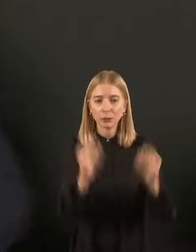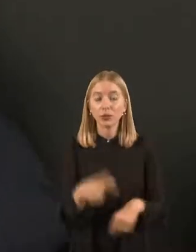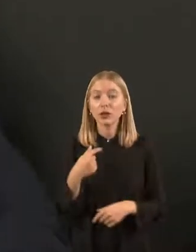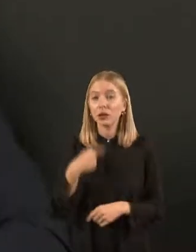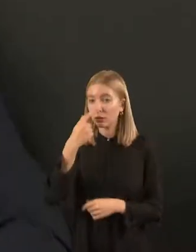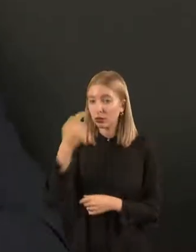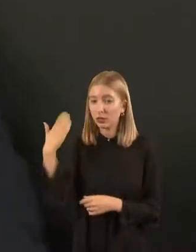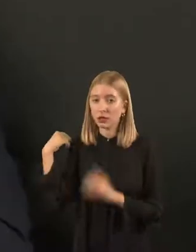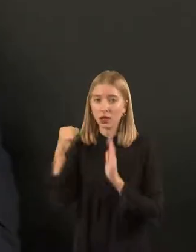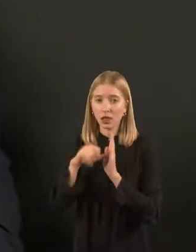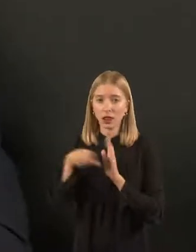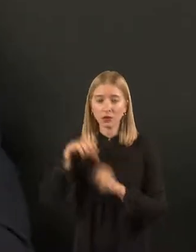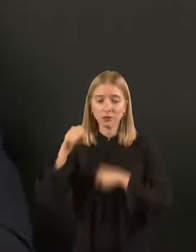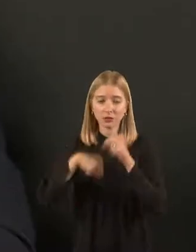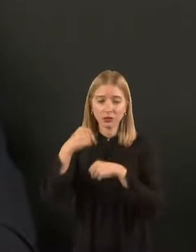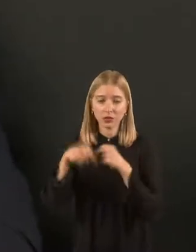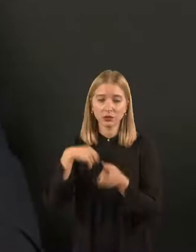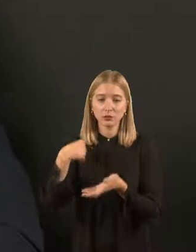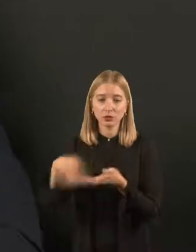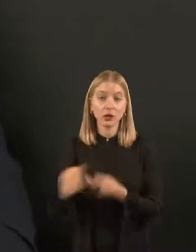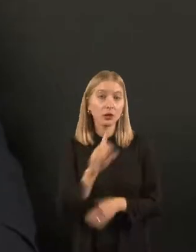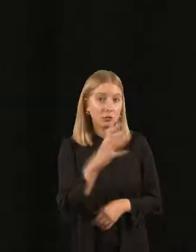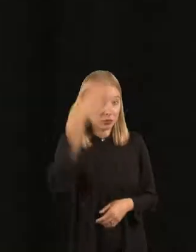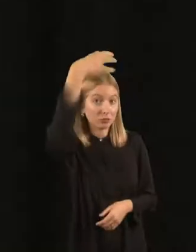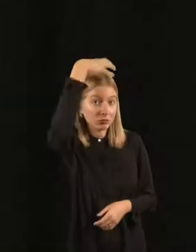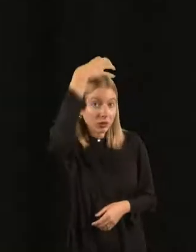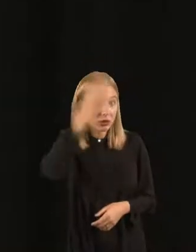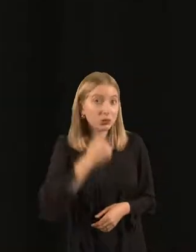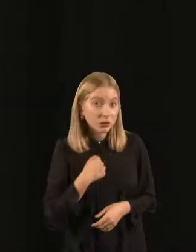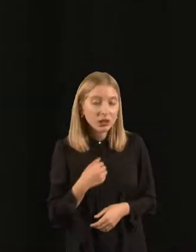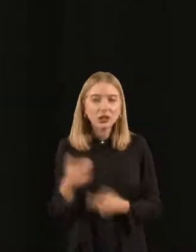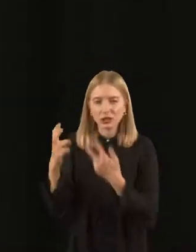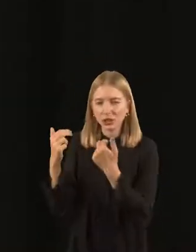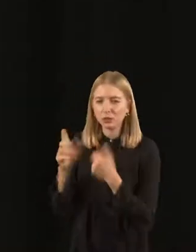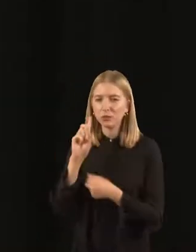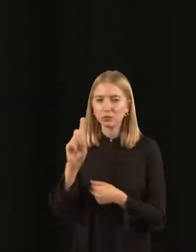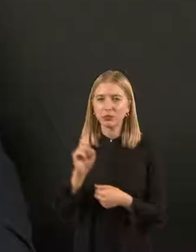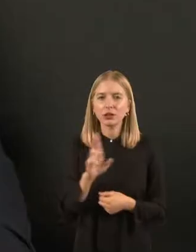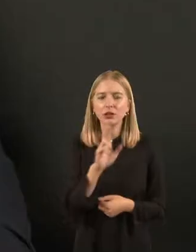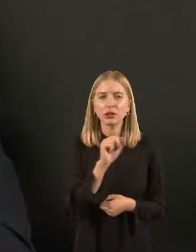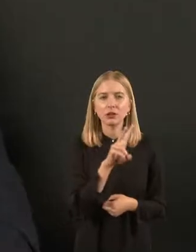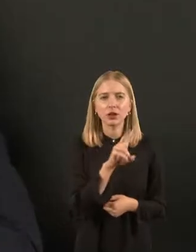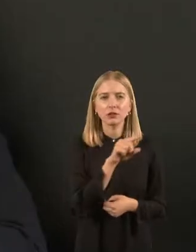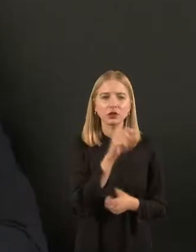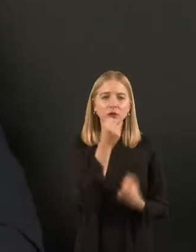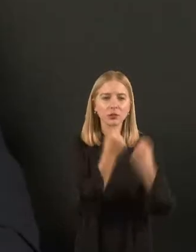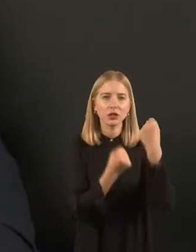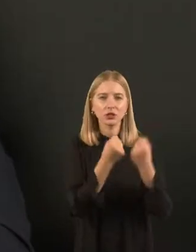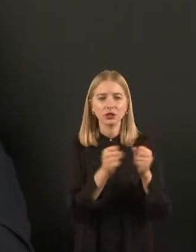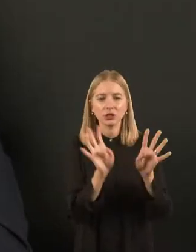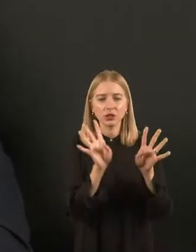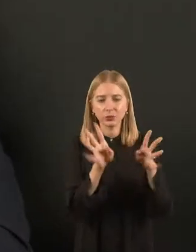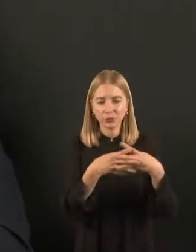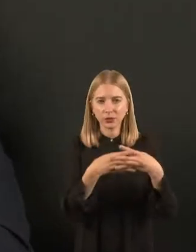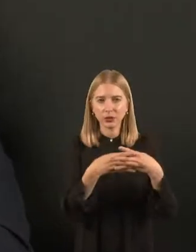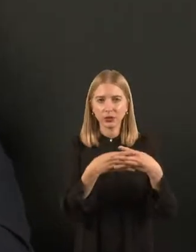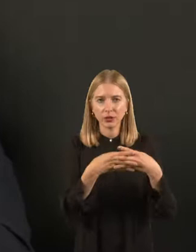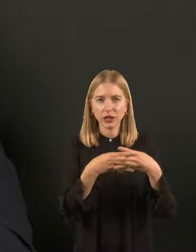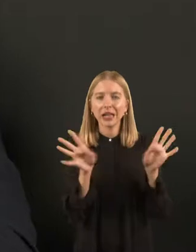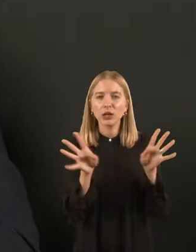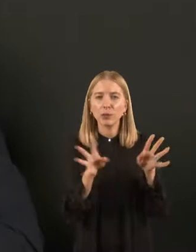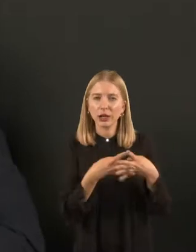discussion. Yes, we can solve certain problems. For example, I recently purchased an